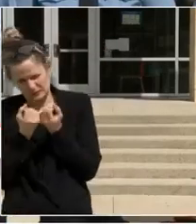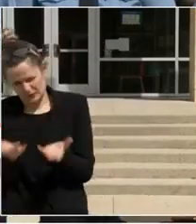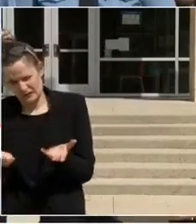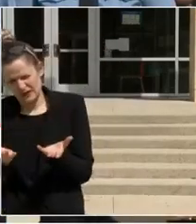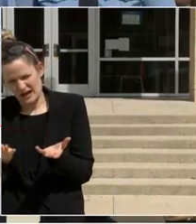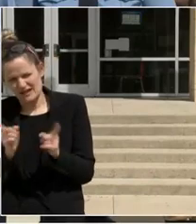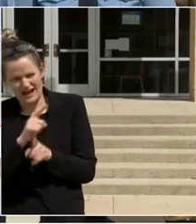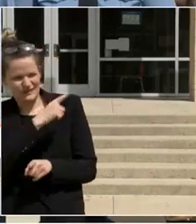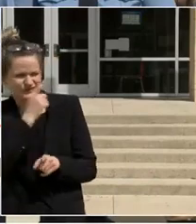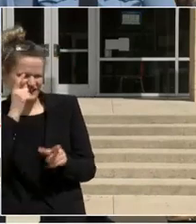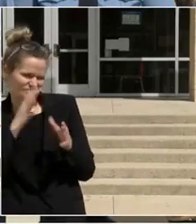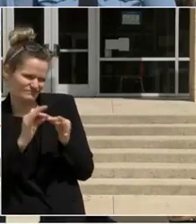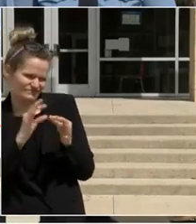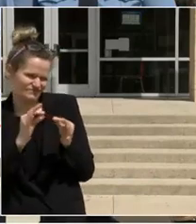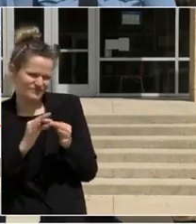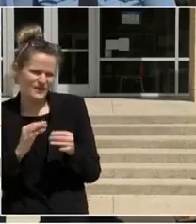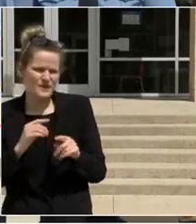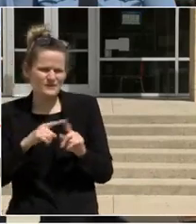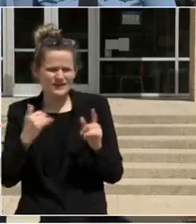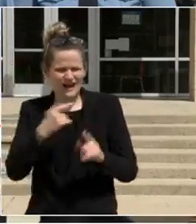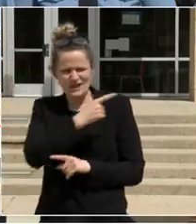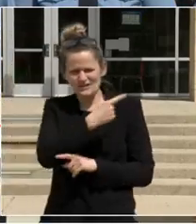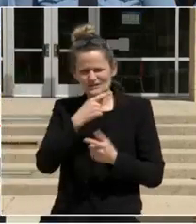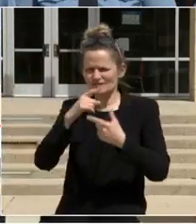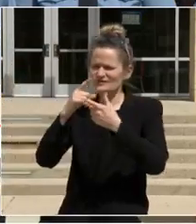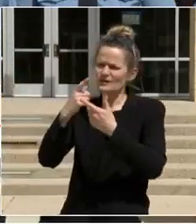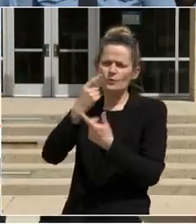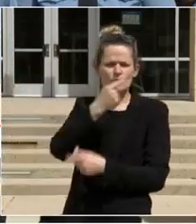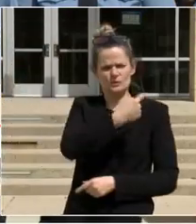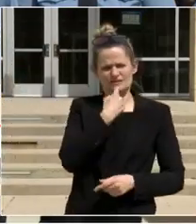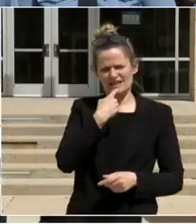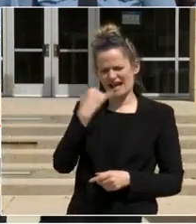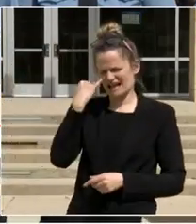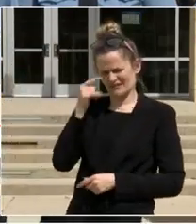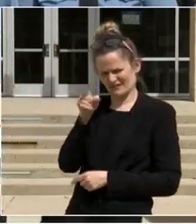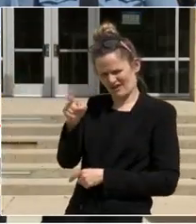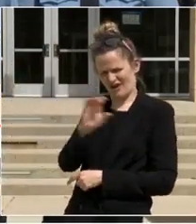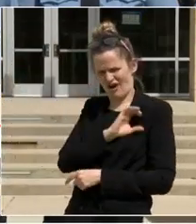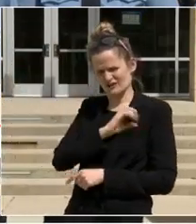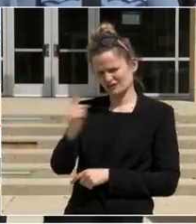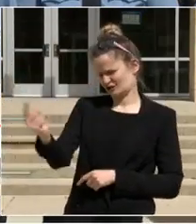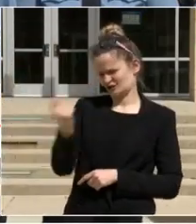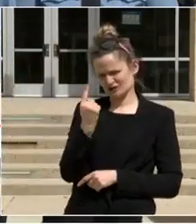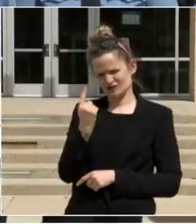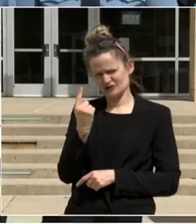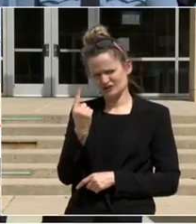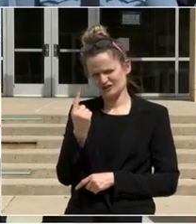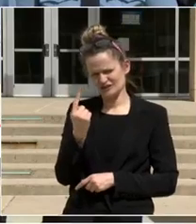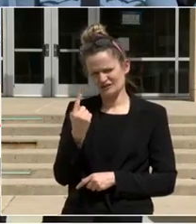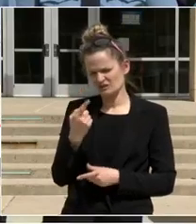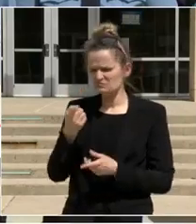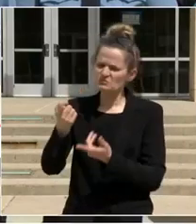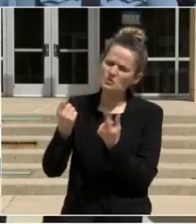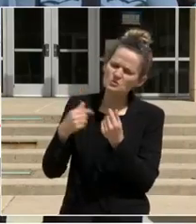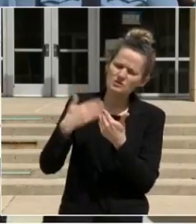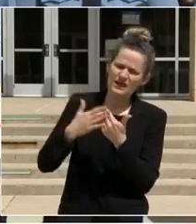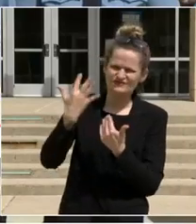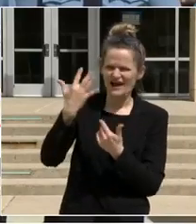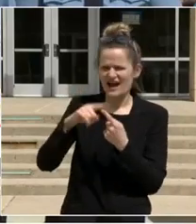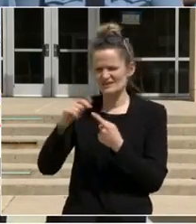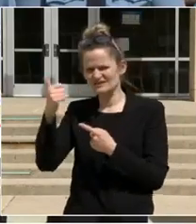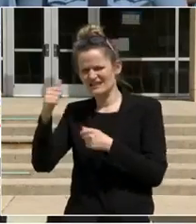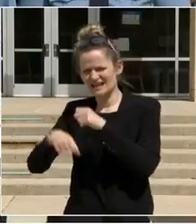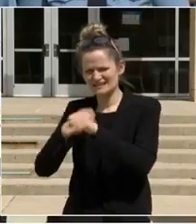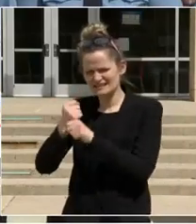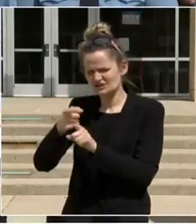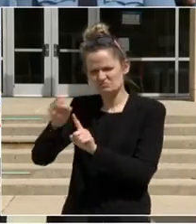directly to an officer who comes to you and say, Chief, I know I could do another couple of 5 years. I'm thinking about going to another department. I'm not just going